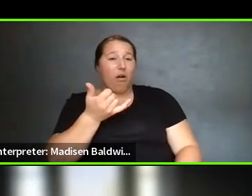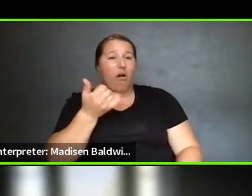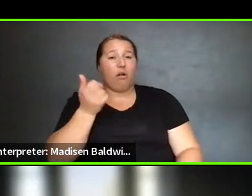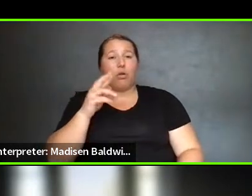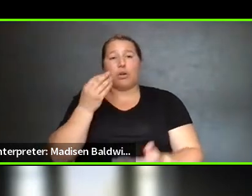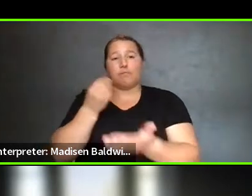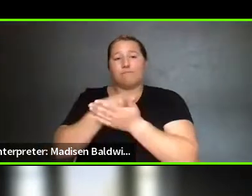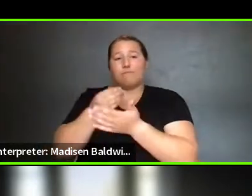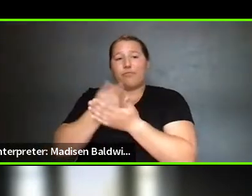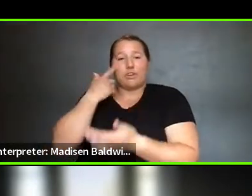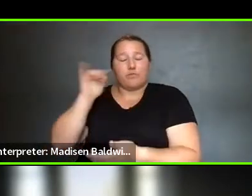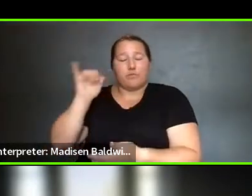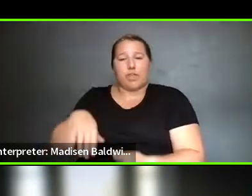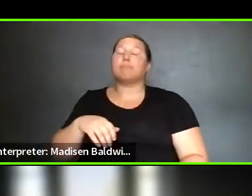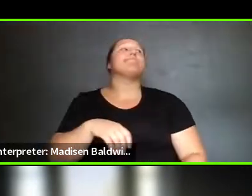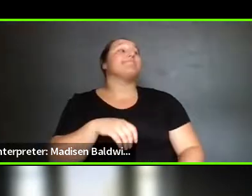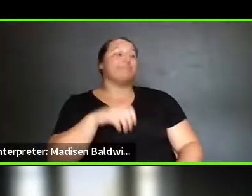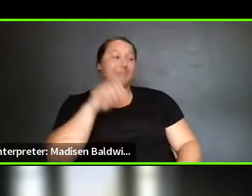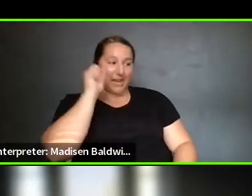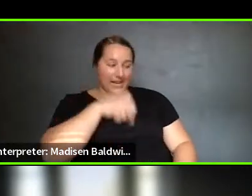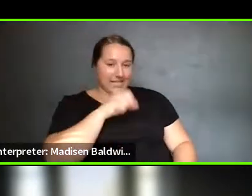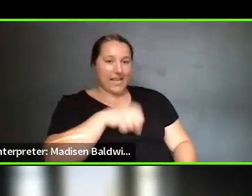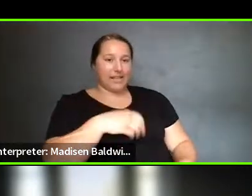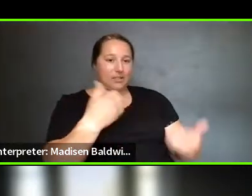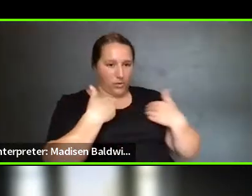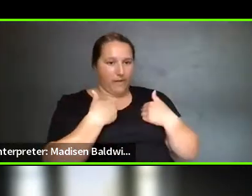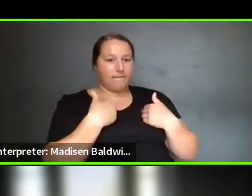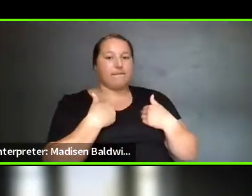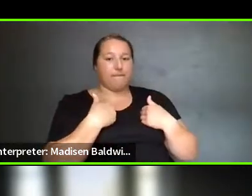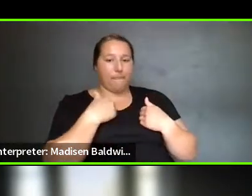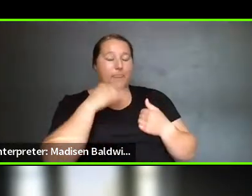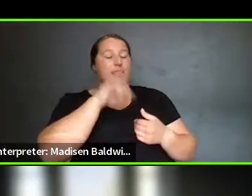So absolutely there is. That is where our